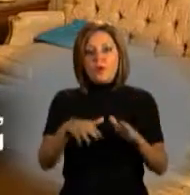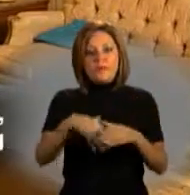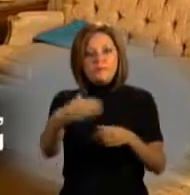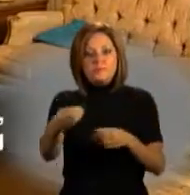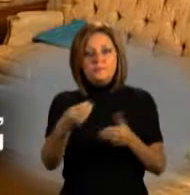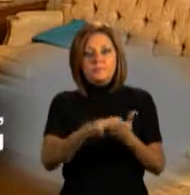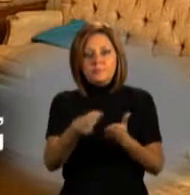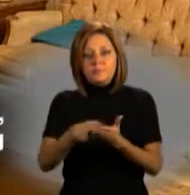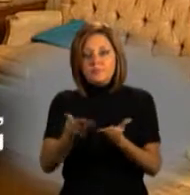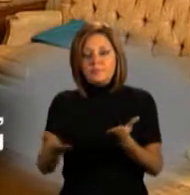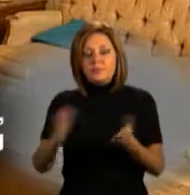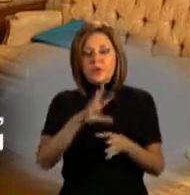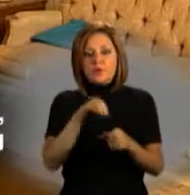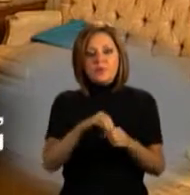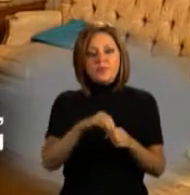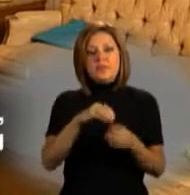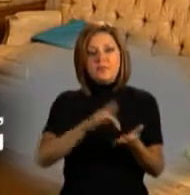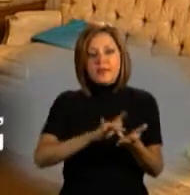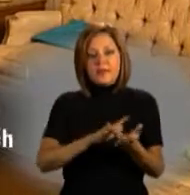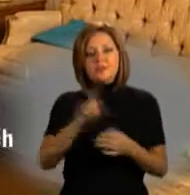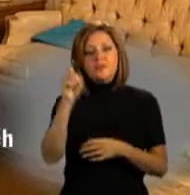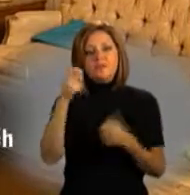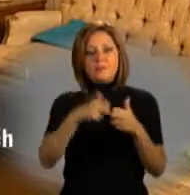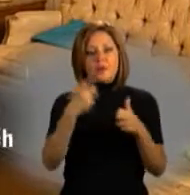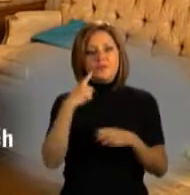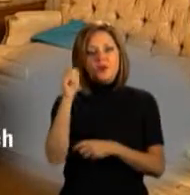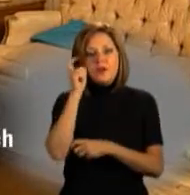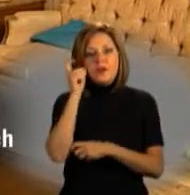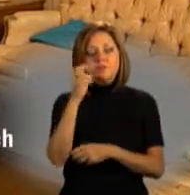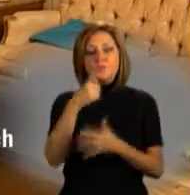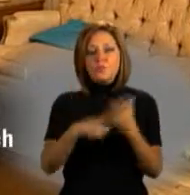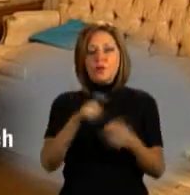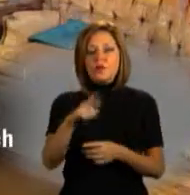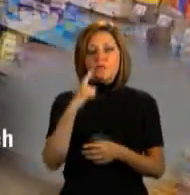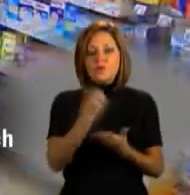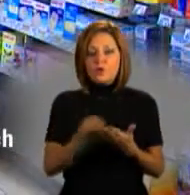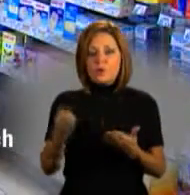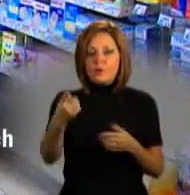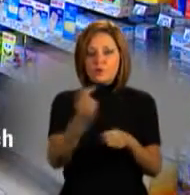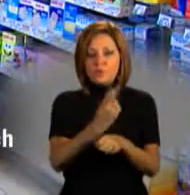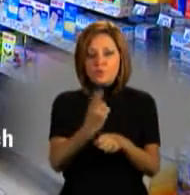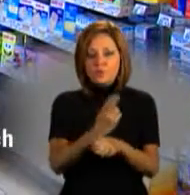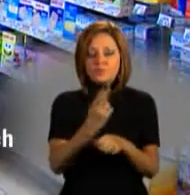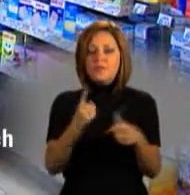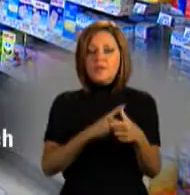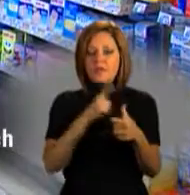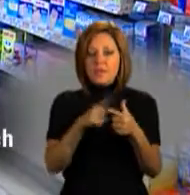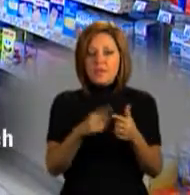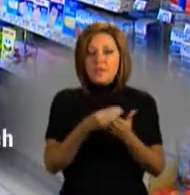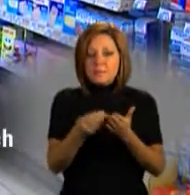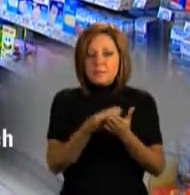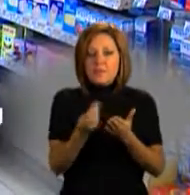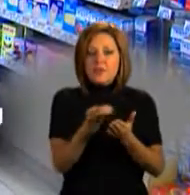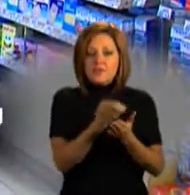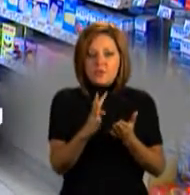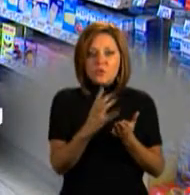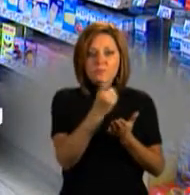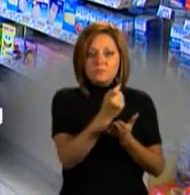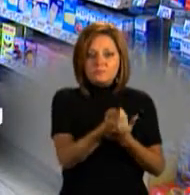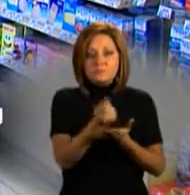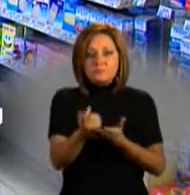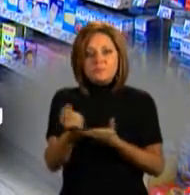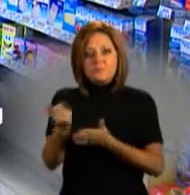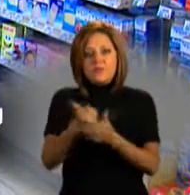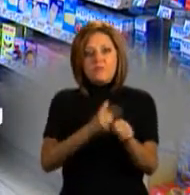including medications, batteries for hearing aids, and anything you might need for the equipment you depend on? Then, buy a few extras each time you